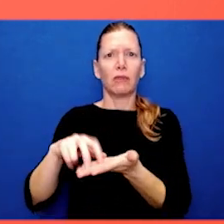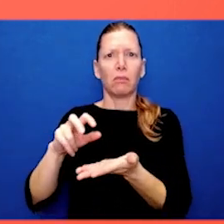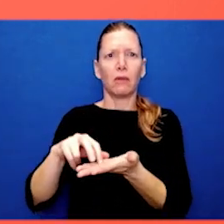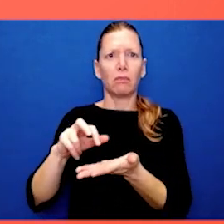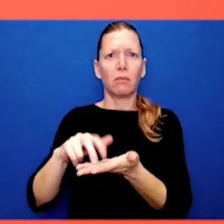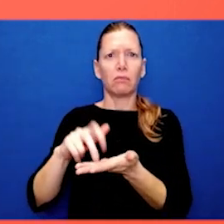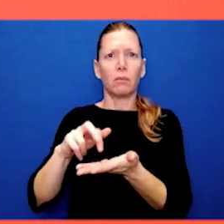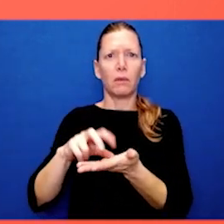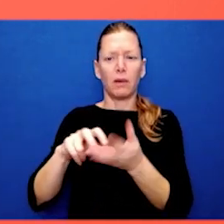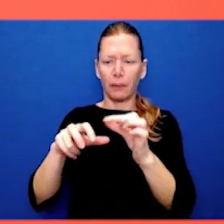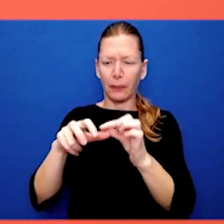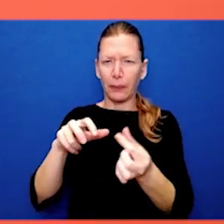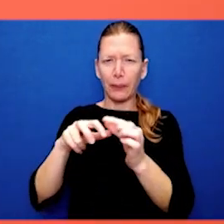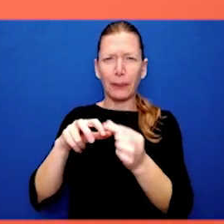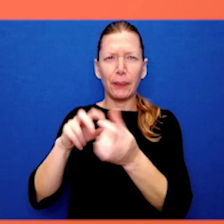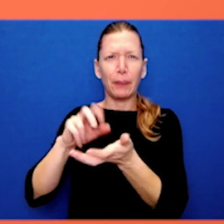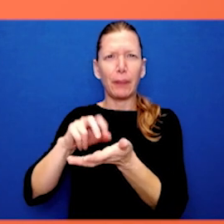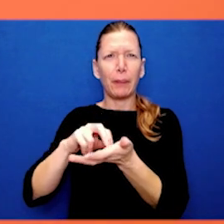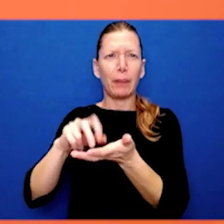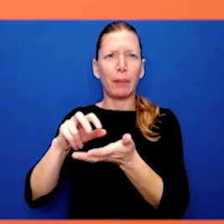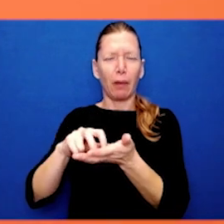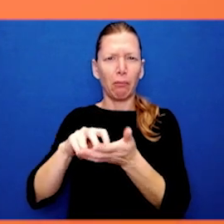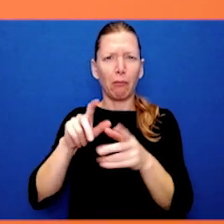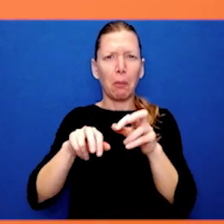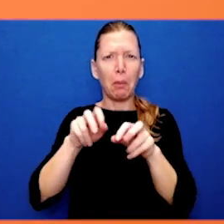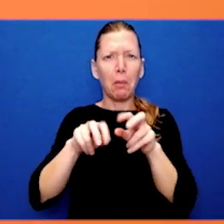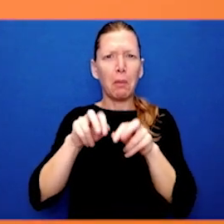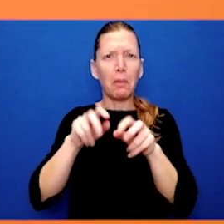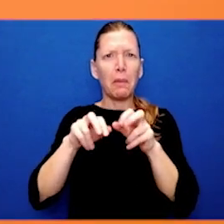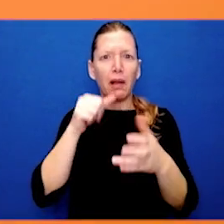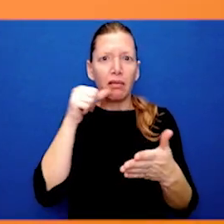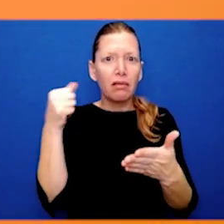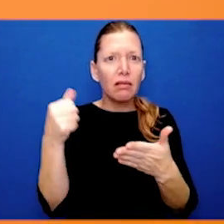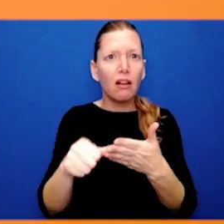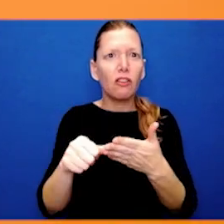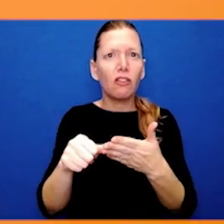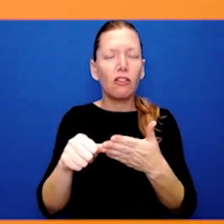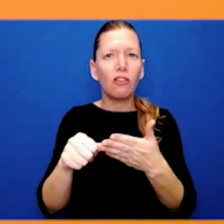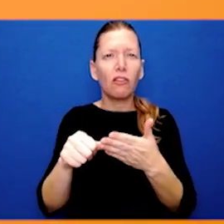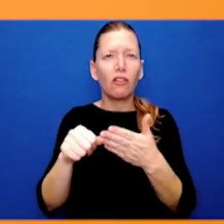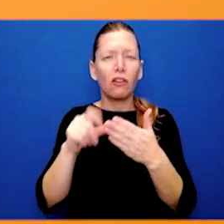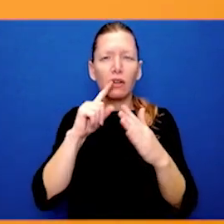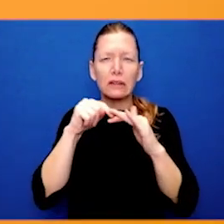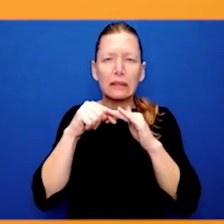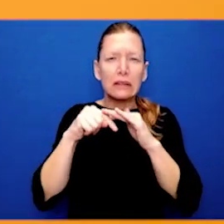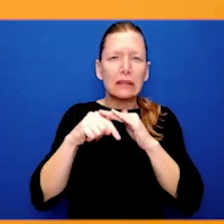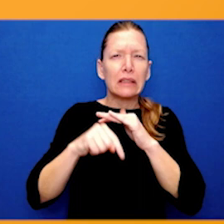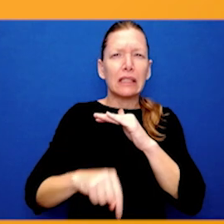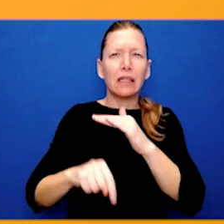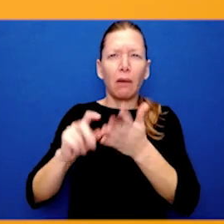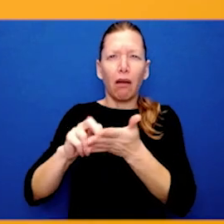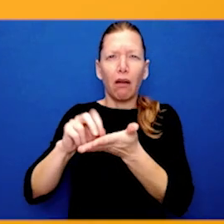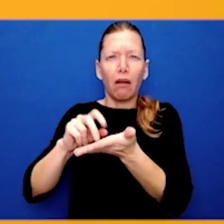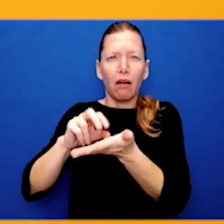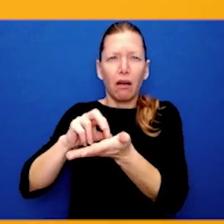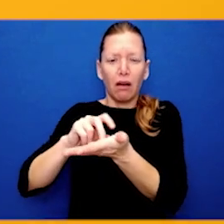and tapping with needle toes. He wrote a letter. It was out of the deep crossing